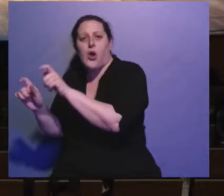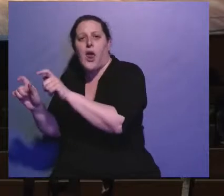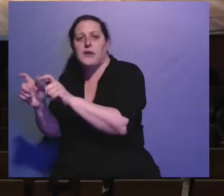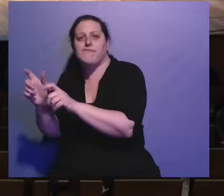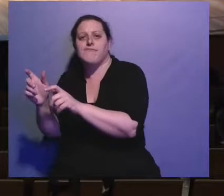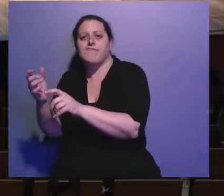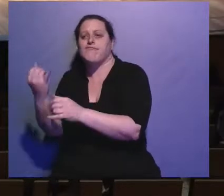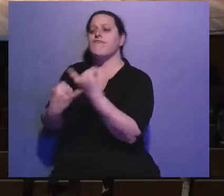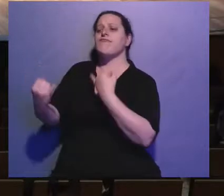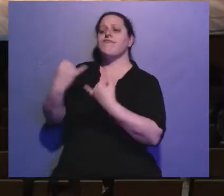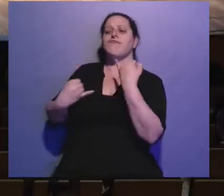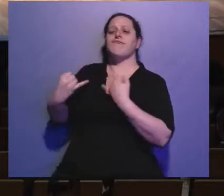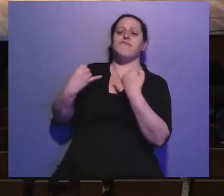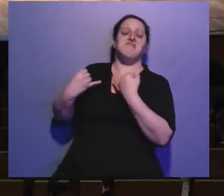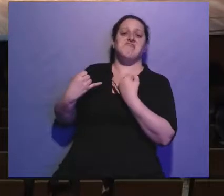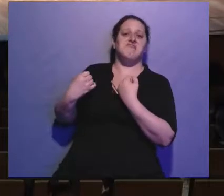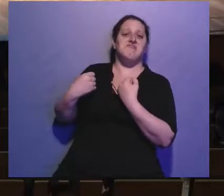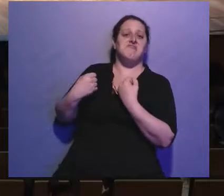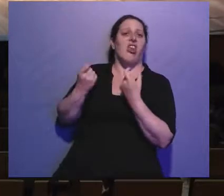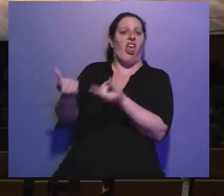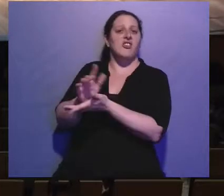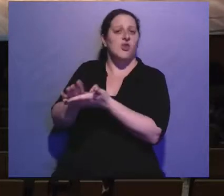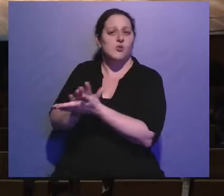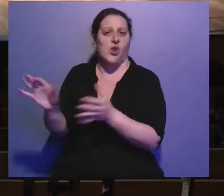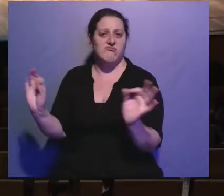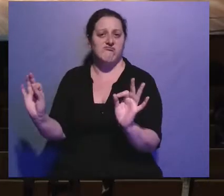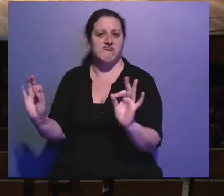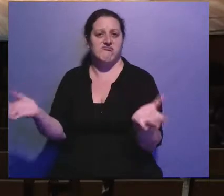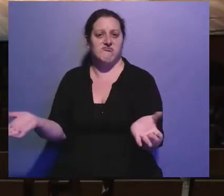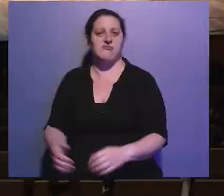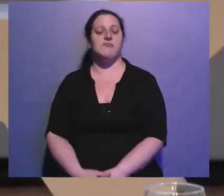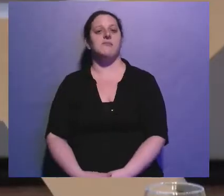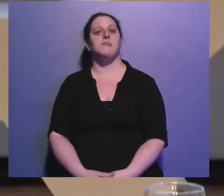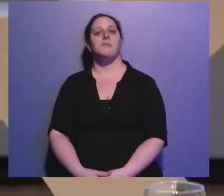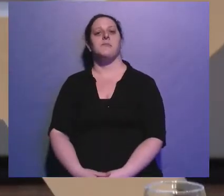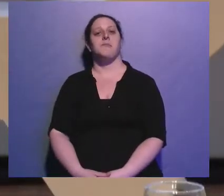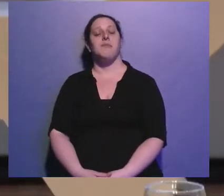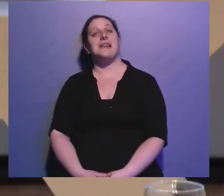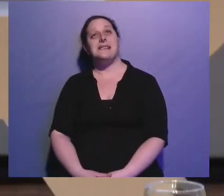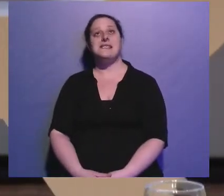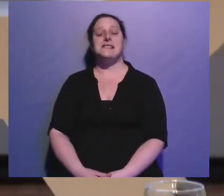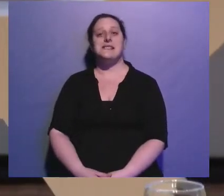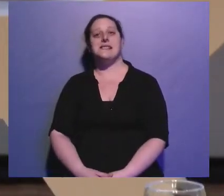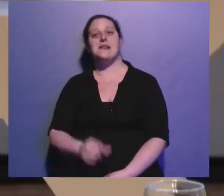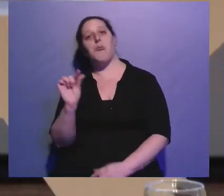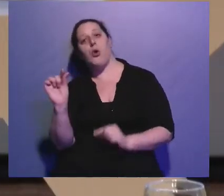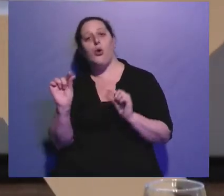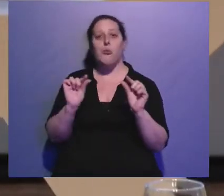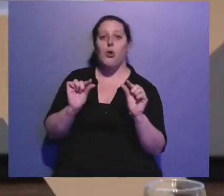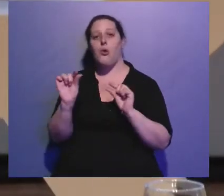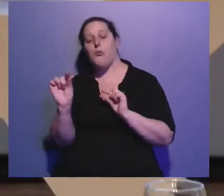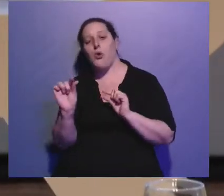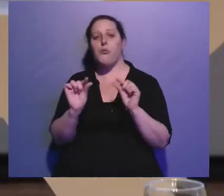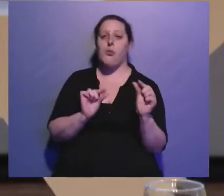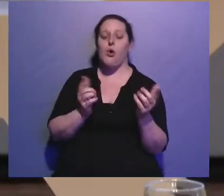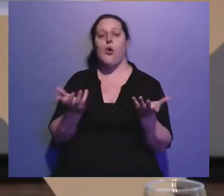the citizens' requests are heard but are not responded? These are not responding, and it's hard